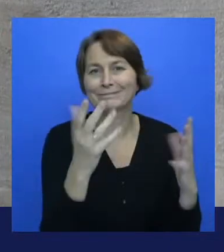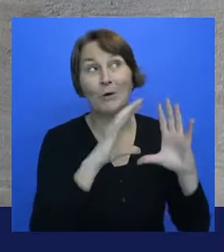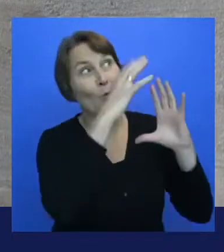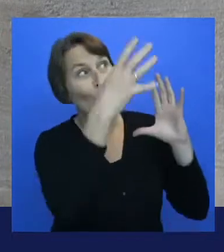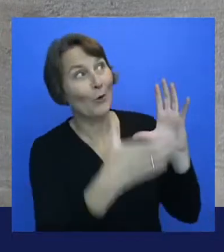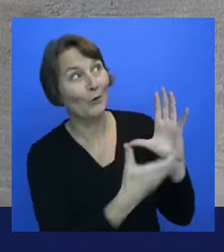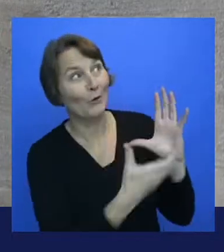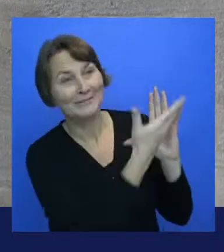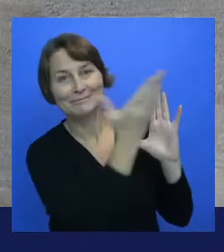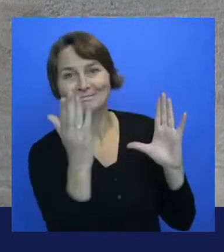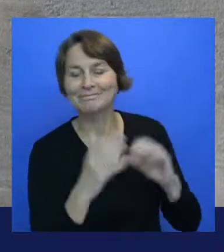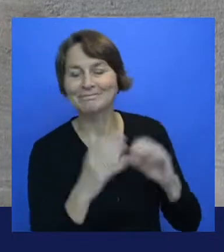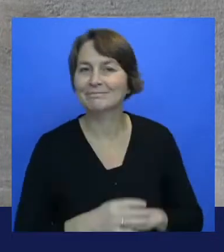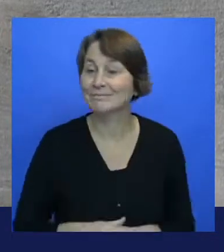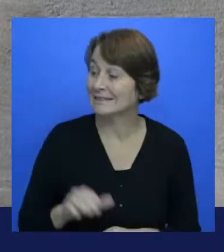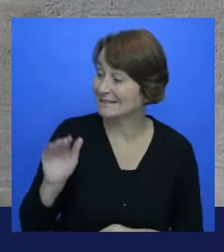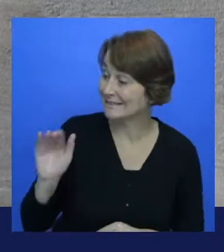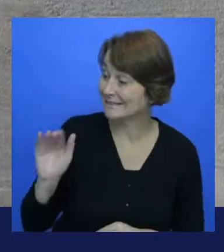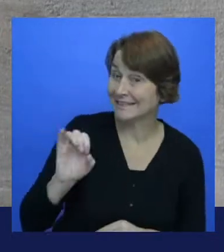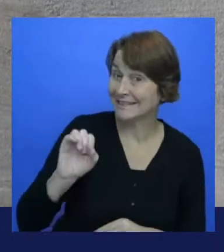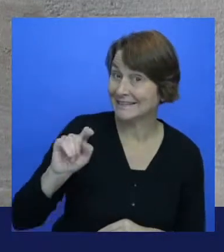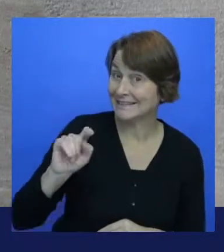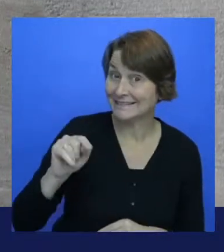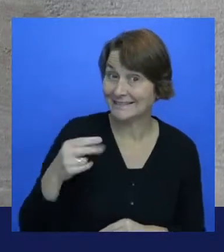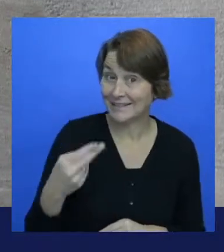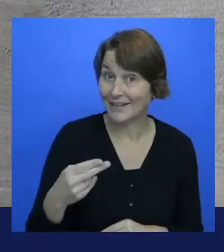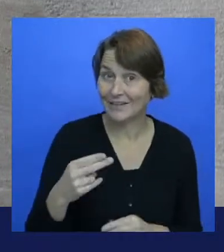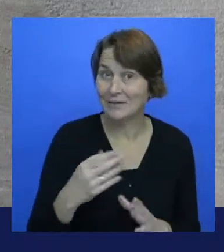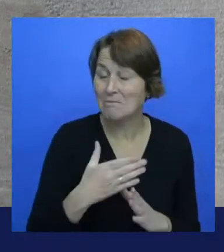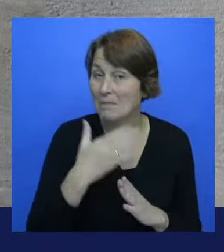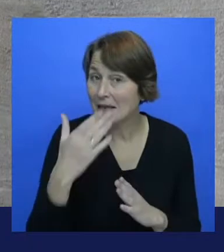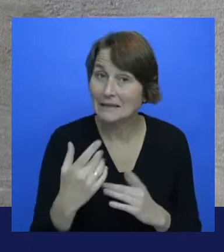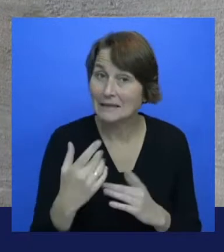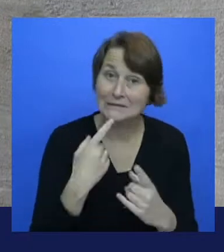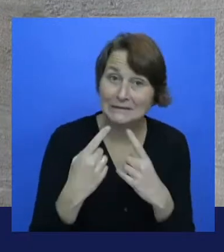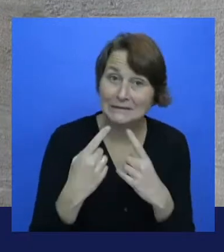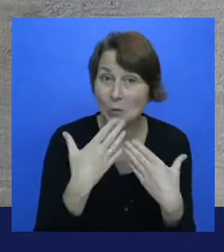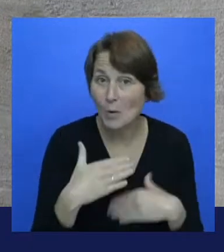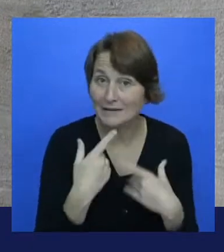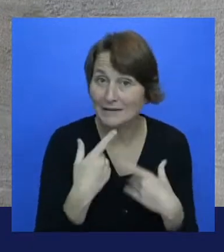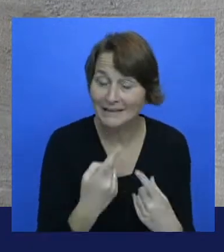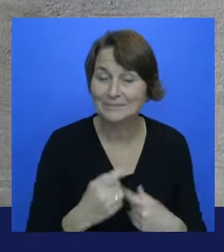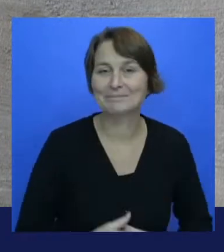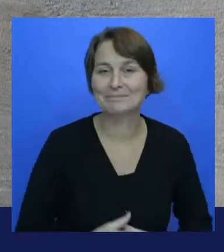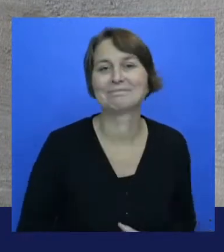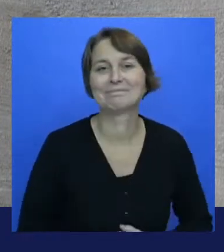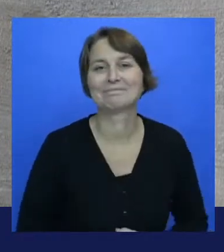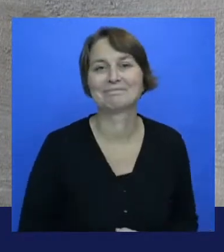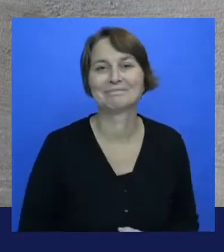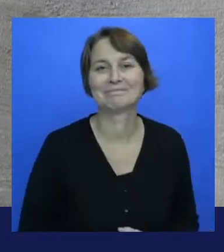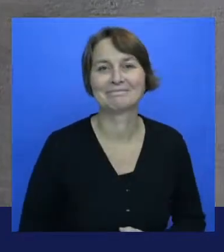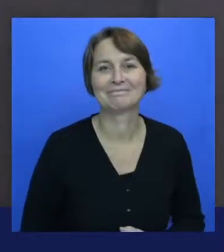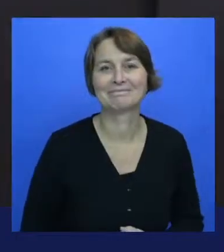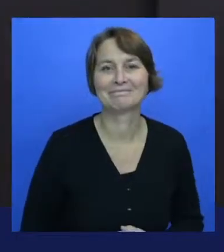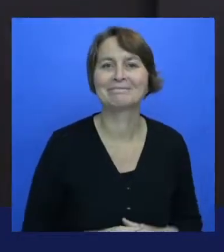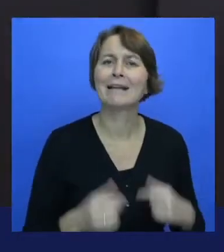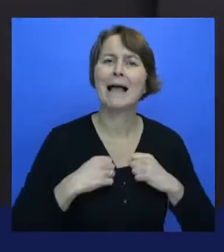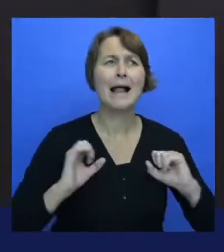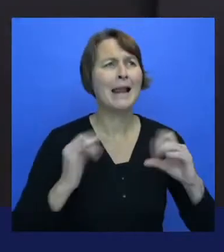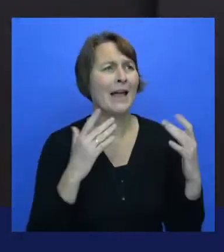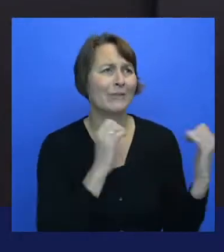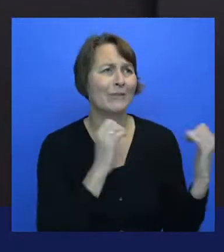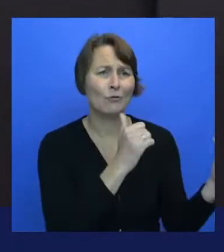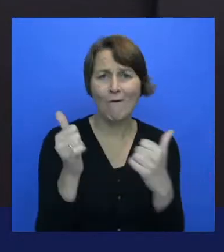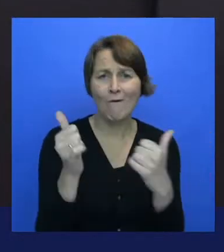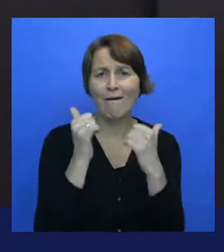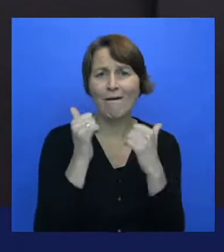do you have any final words for us? Any wisdom that you want to share with us? Yeah. Life is awesome. Go forth